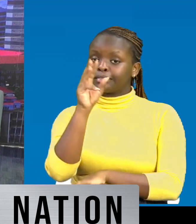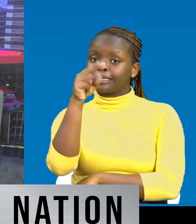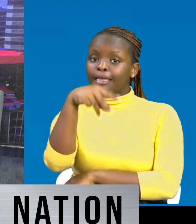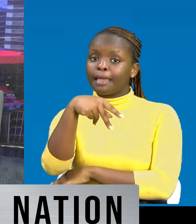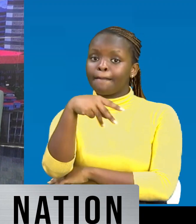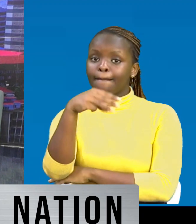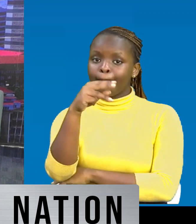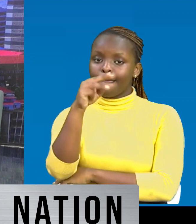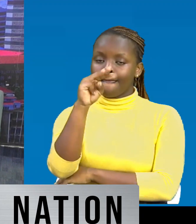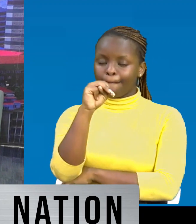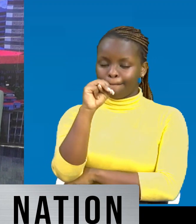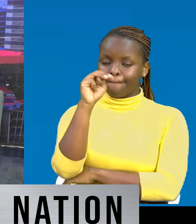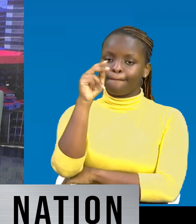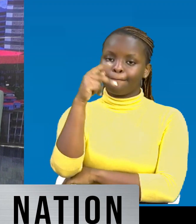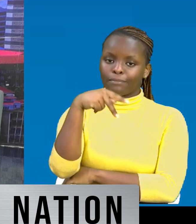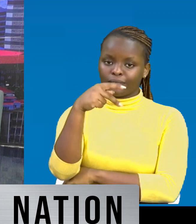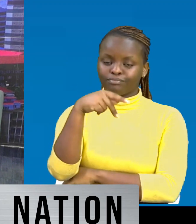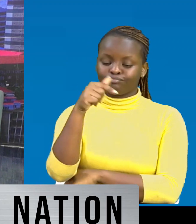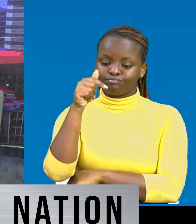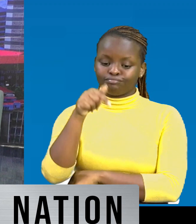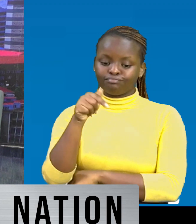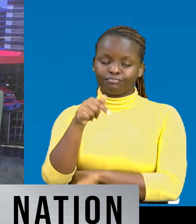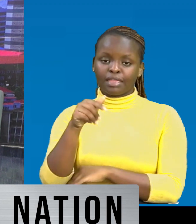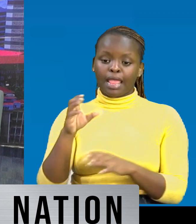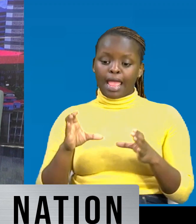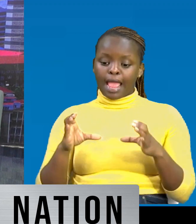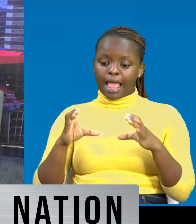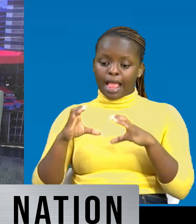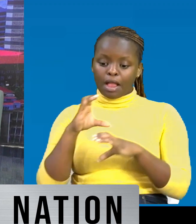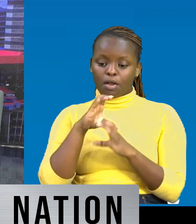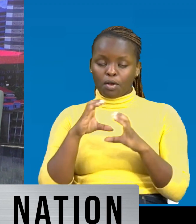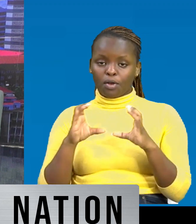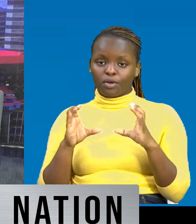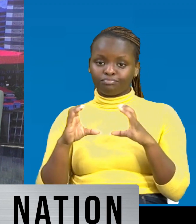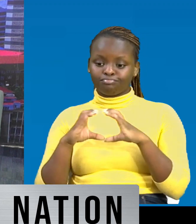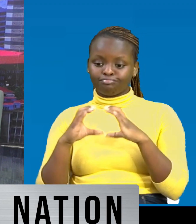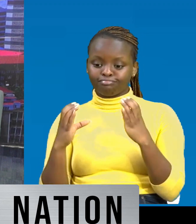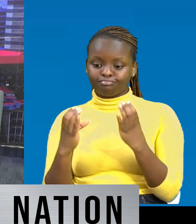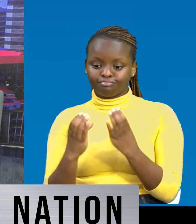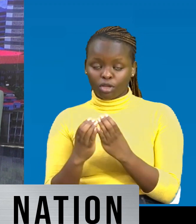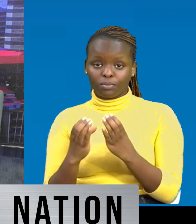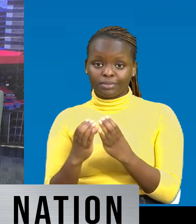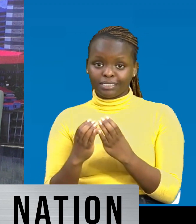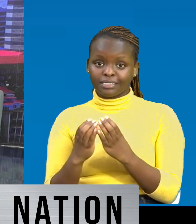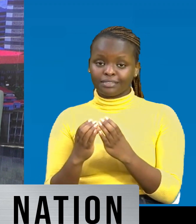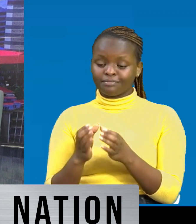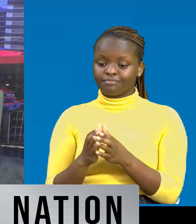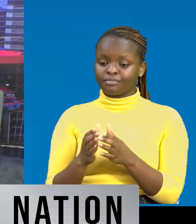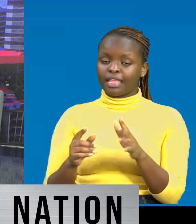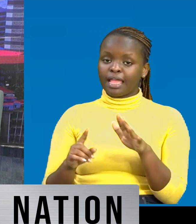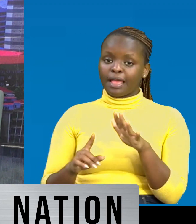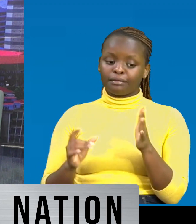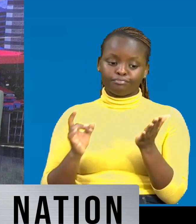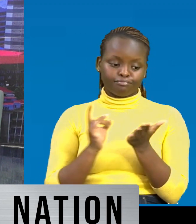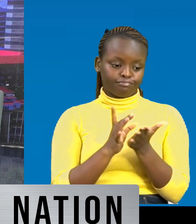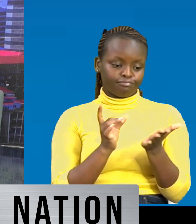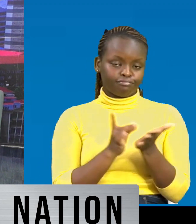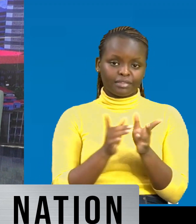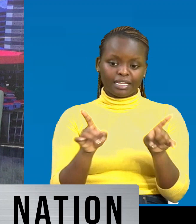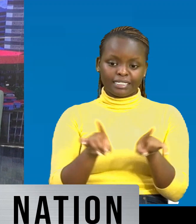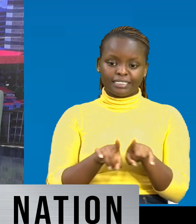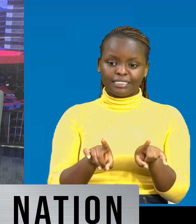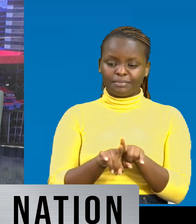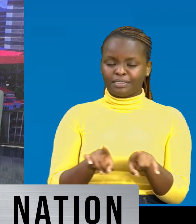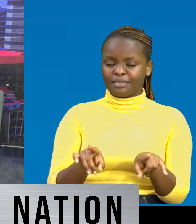parliament at this point in time to put up a committee to deal with that question. We don't want those evictions to happen in that place in the same